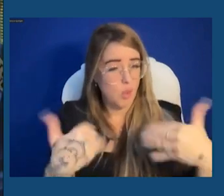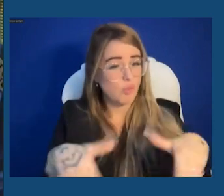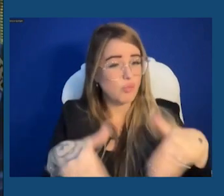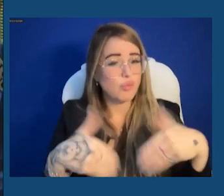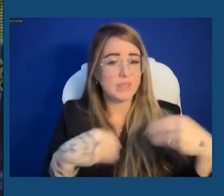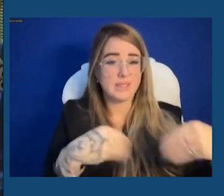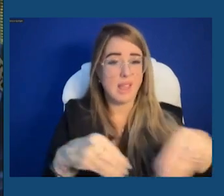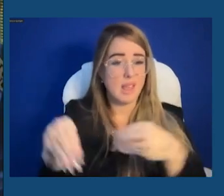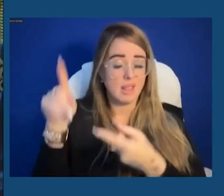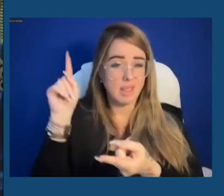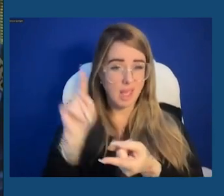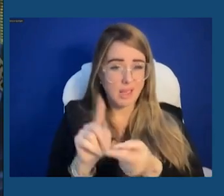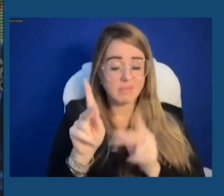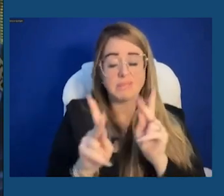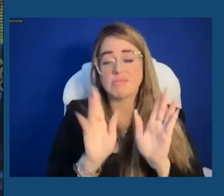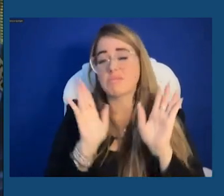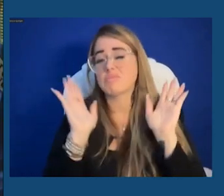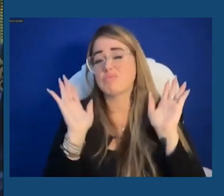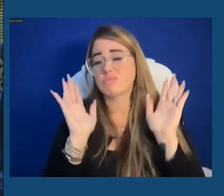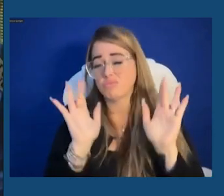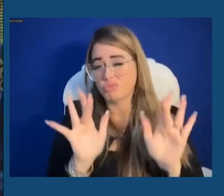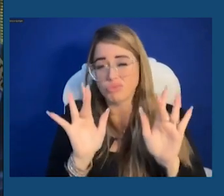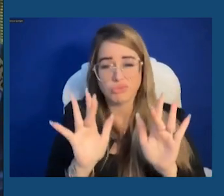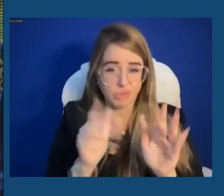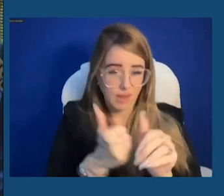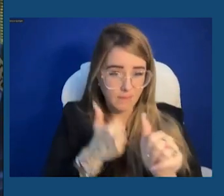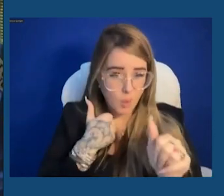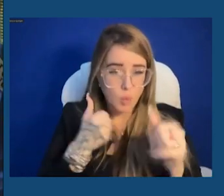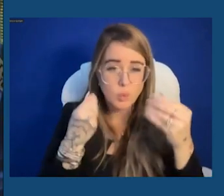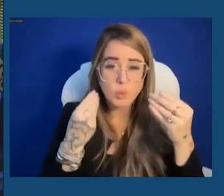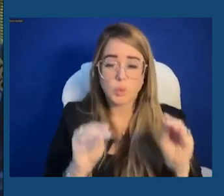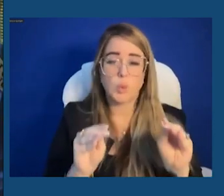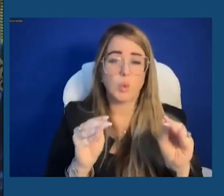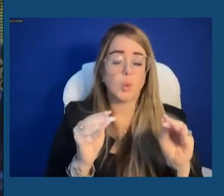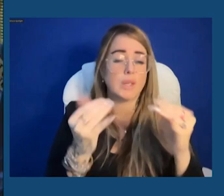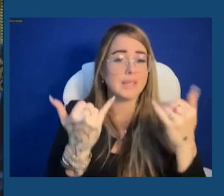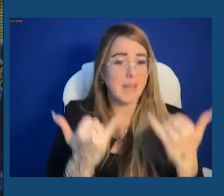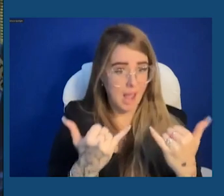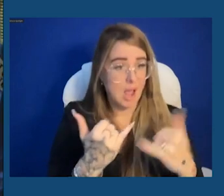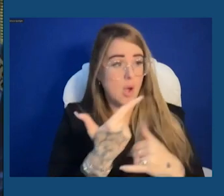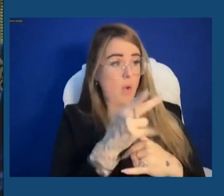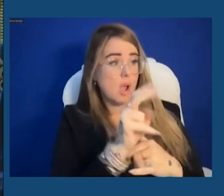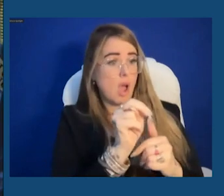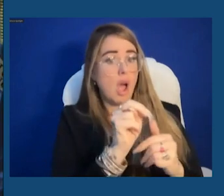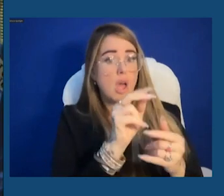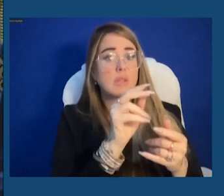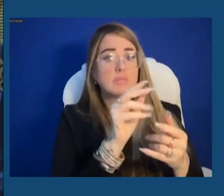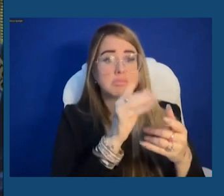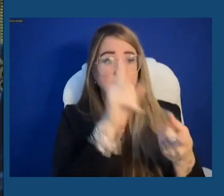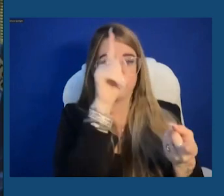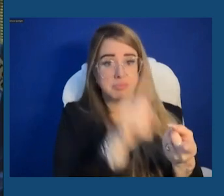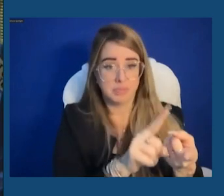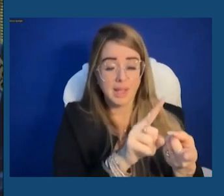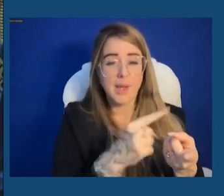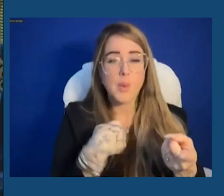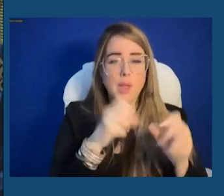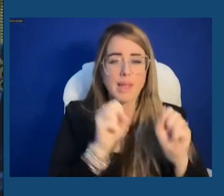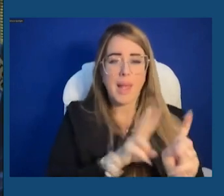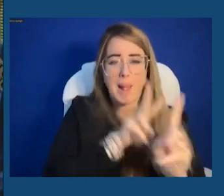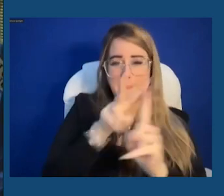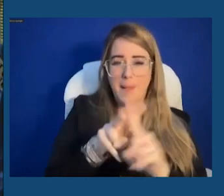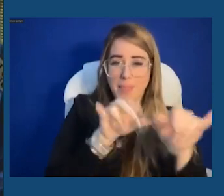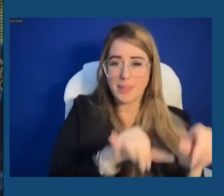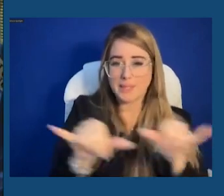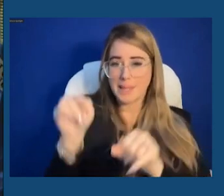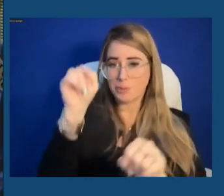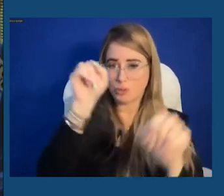again. And what I've said, just like we did with gun violence, I know that we can employ the same strategies, bring the smart